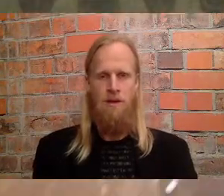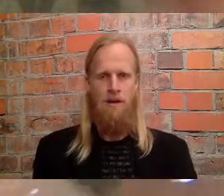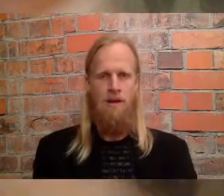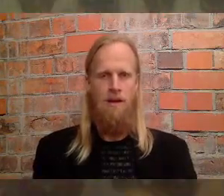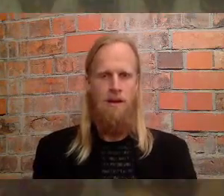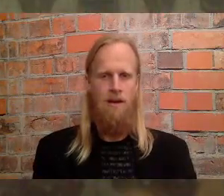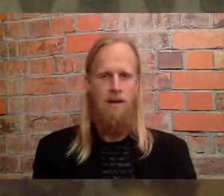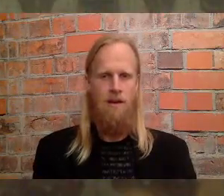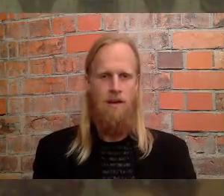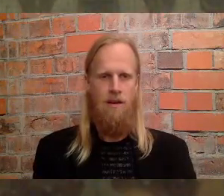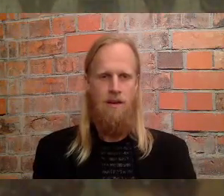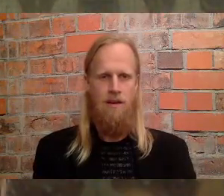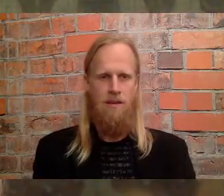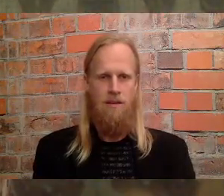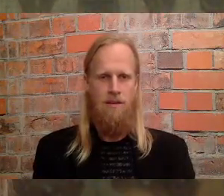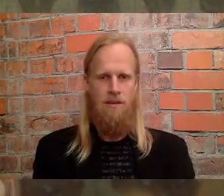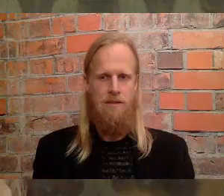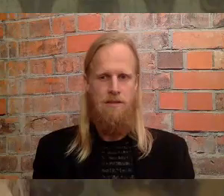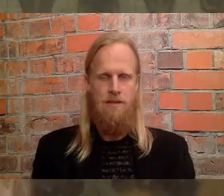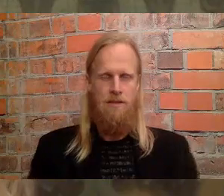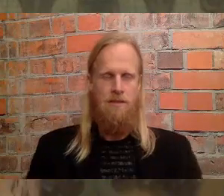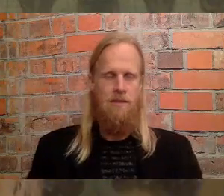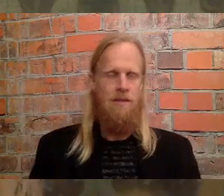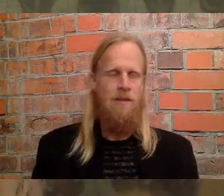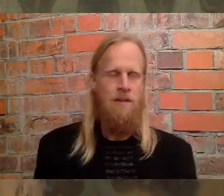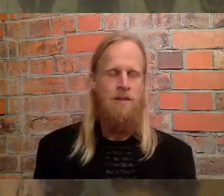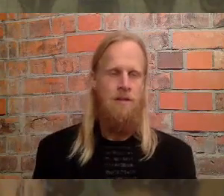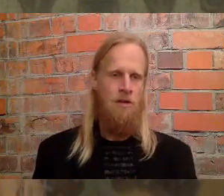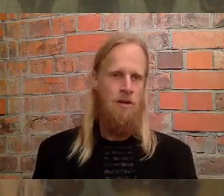Tapping the inside of the wrist.